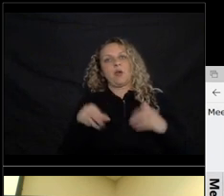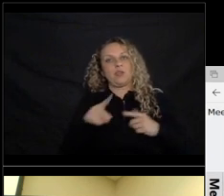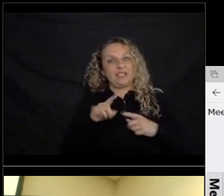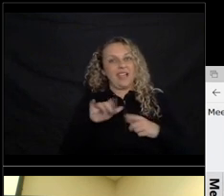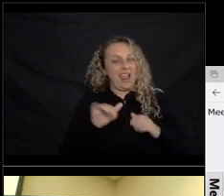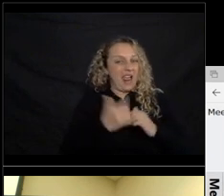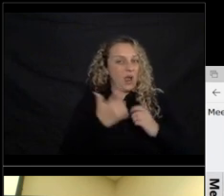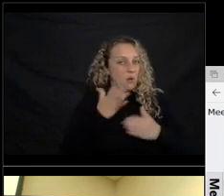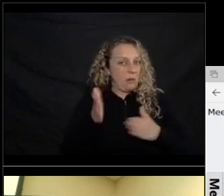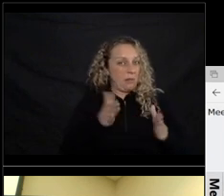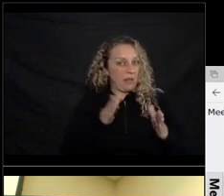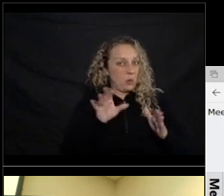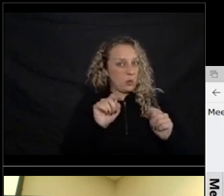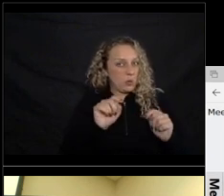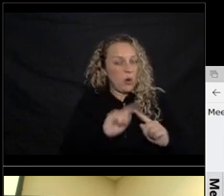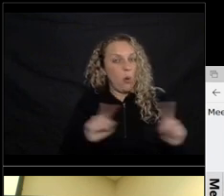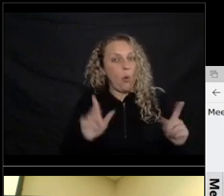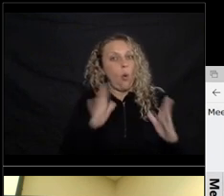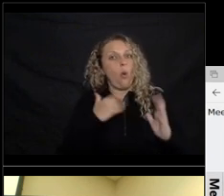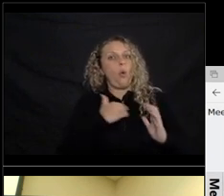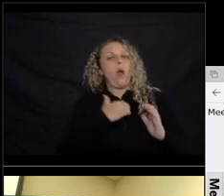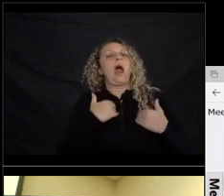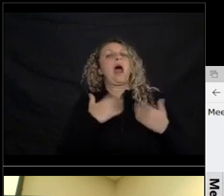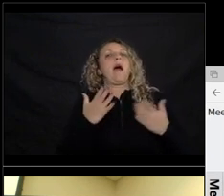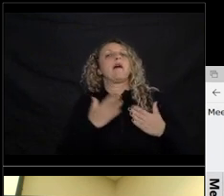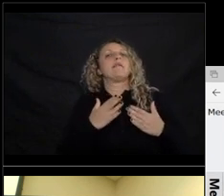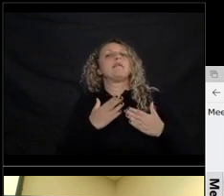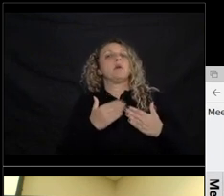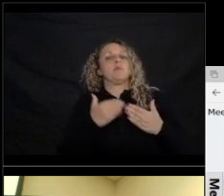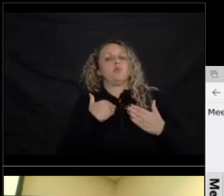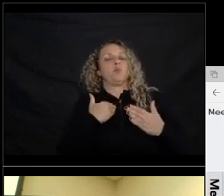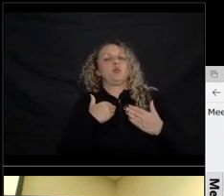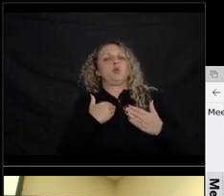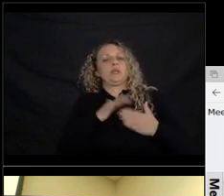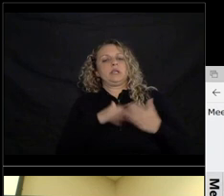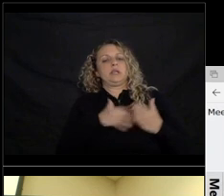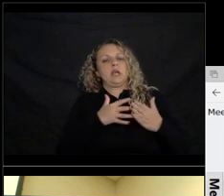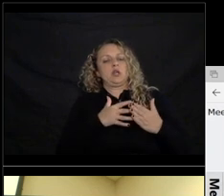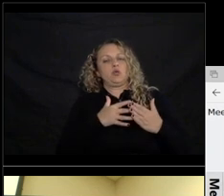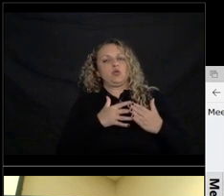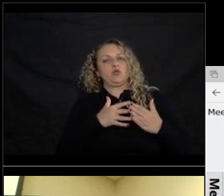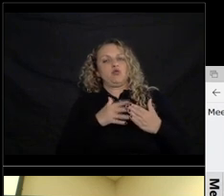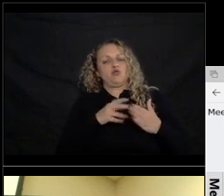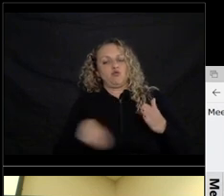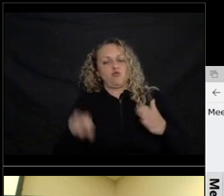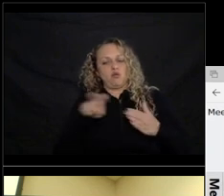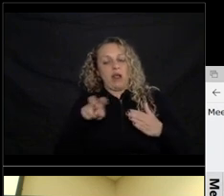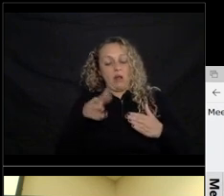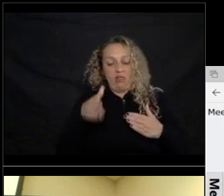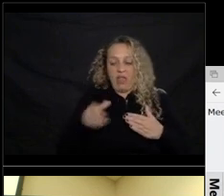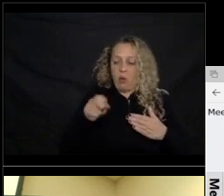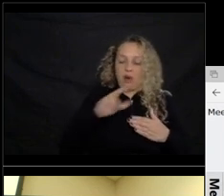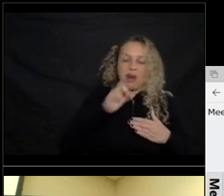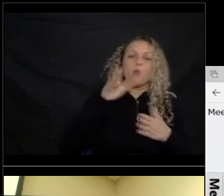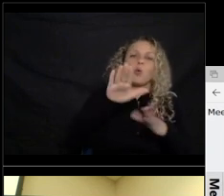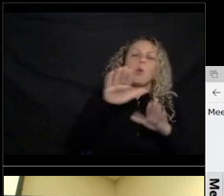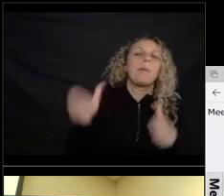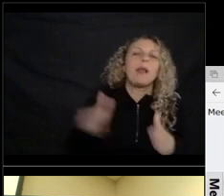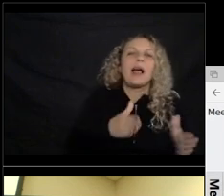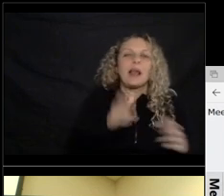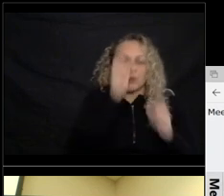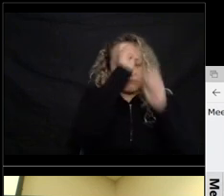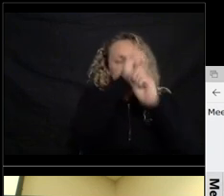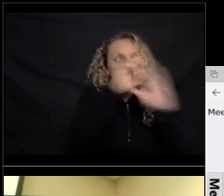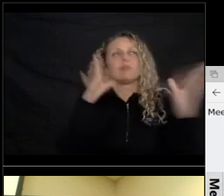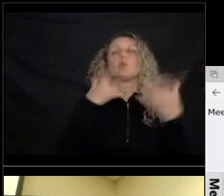how you're planning to do this? Or are we going to have predetermined routes and then people are there or not there? What's the plan? So we're